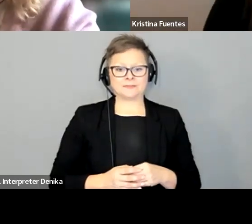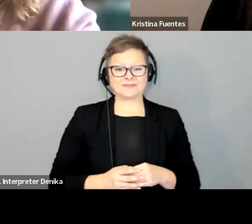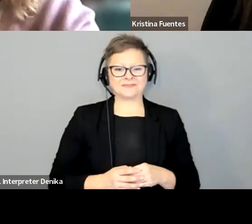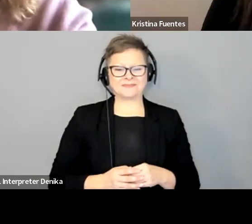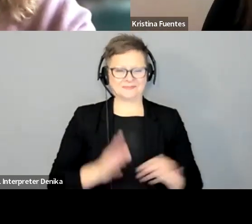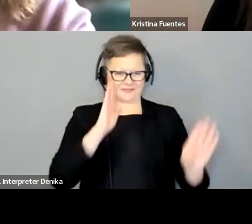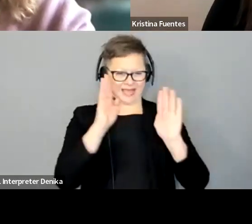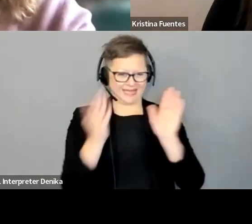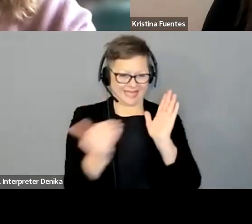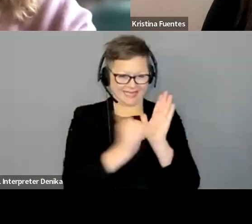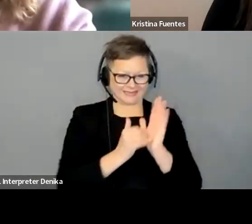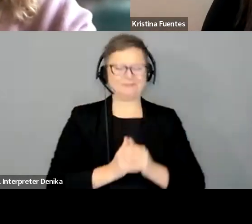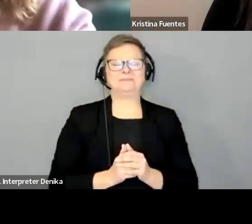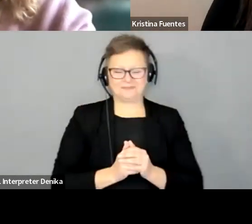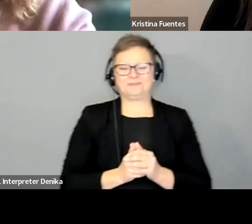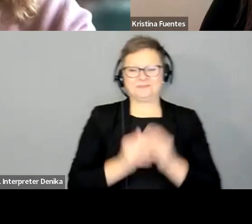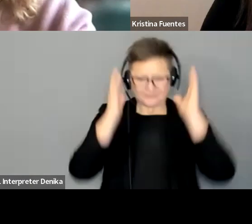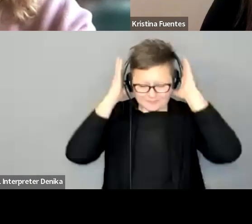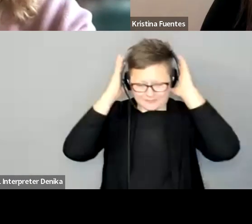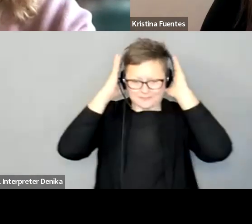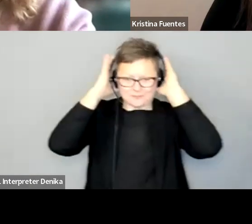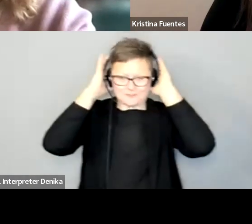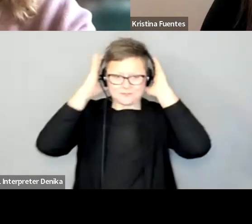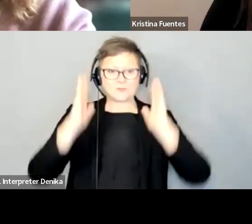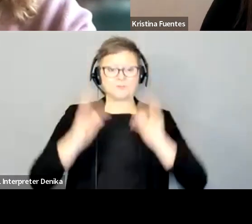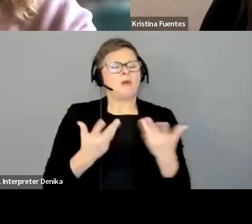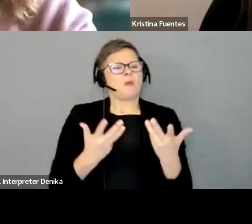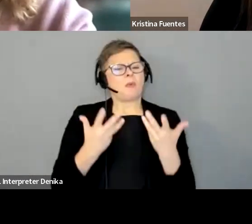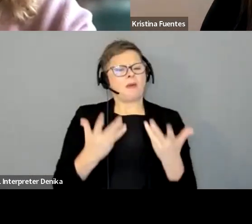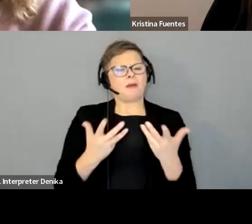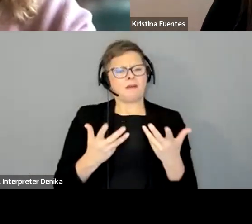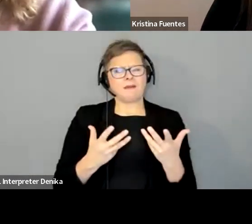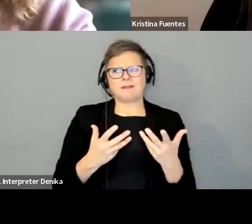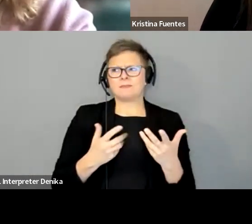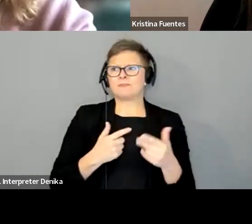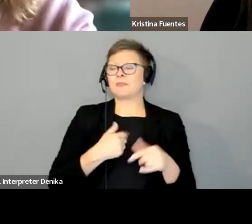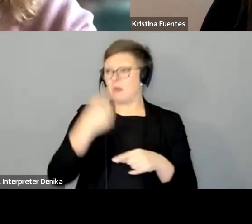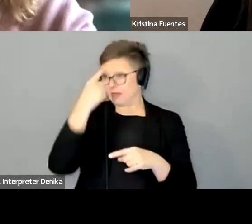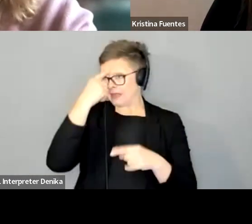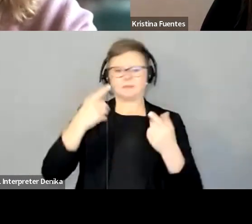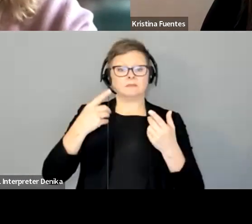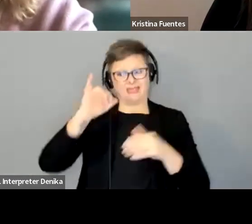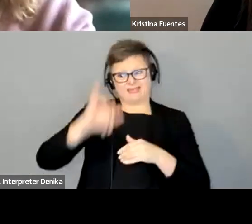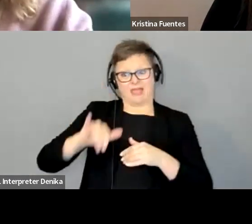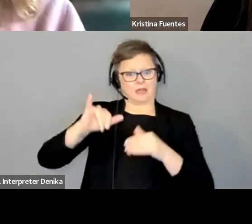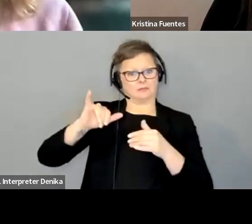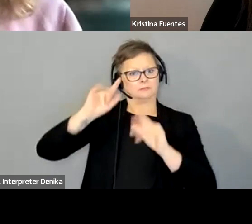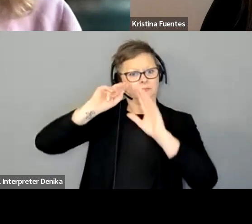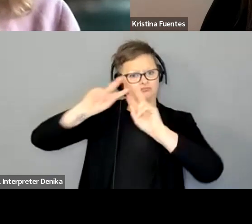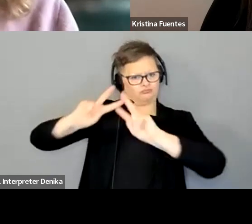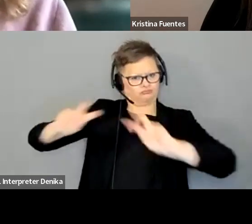Hi again. Well, again, I think one thing that we learned from our scoping review was